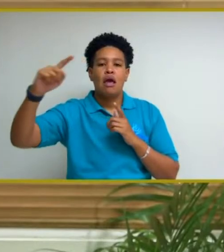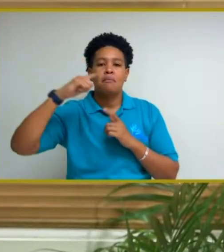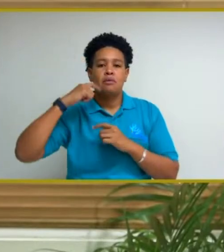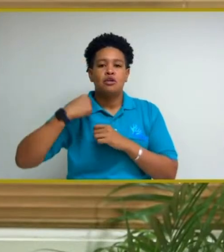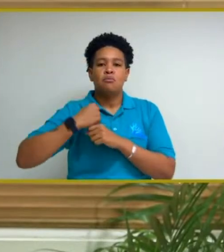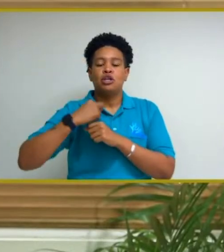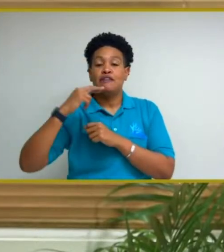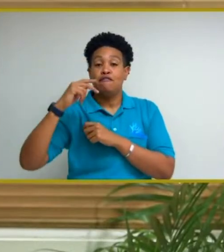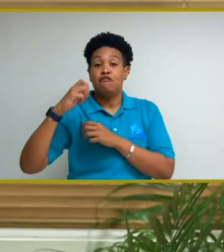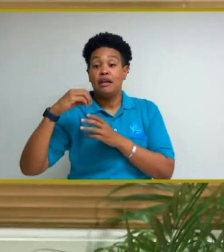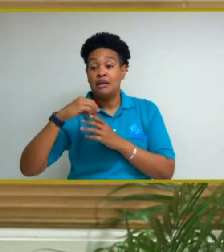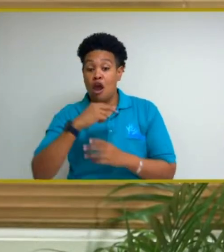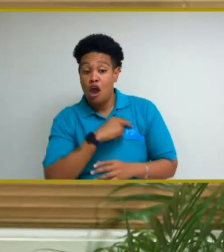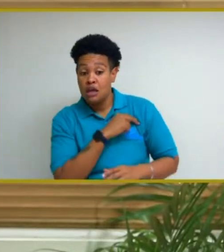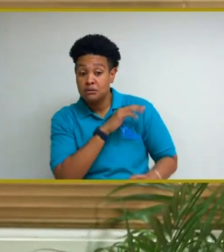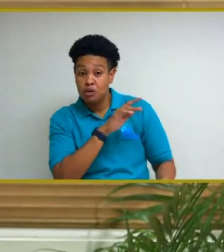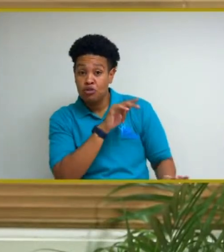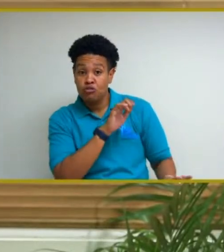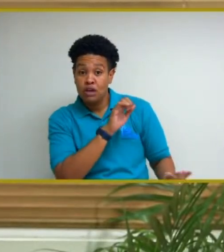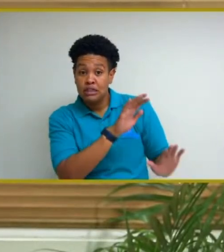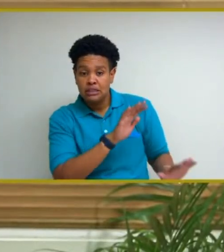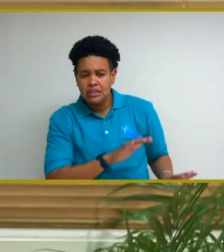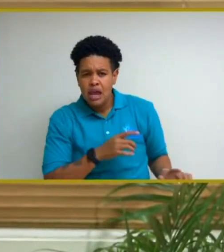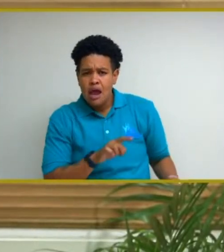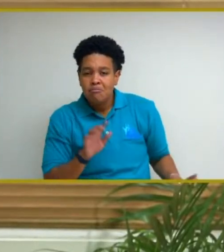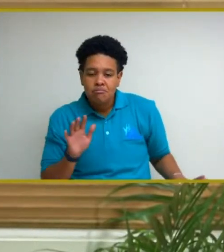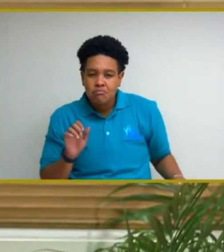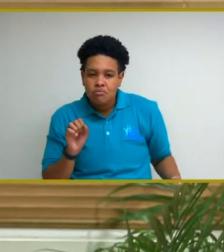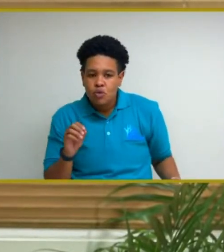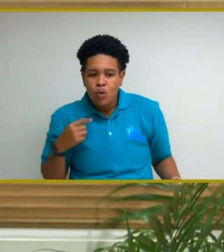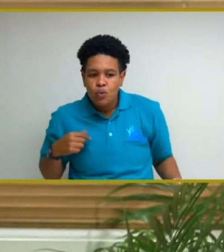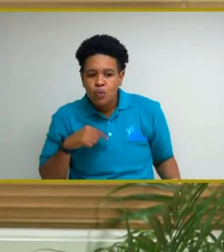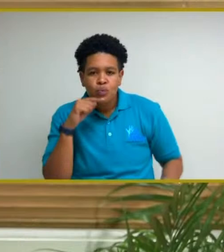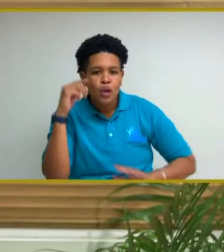even with the hospital rates. And so we are